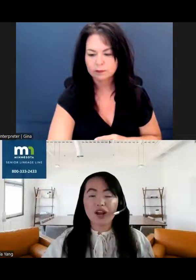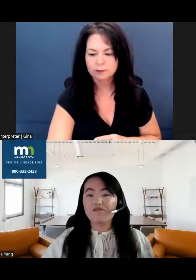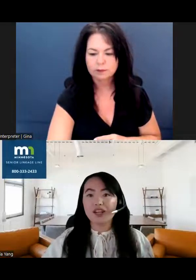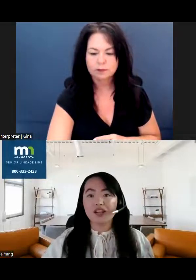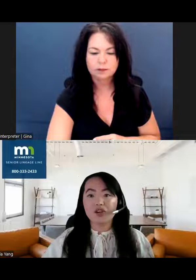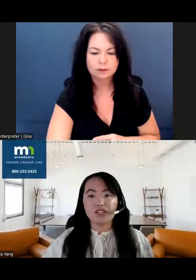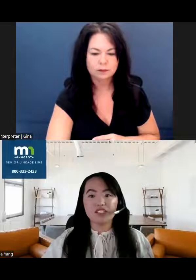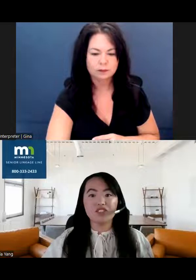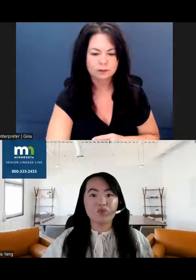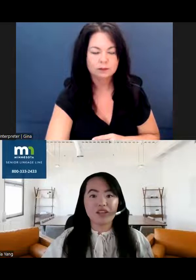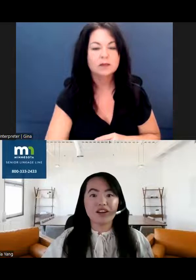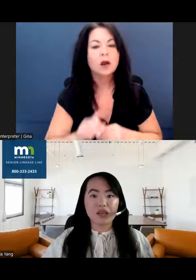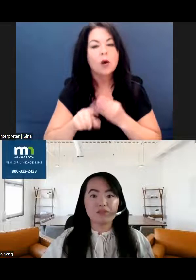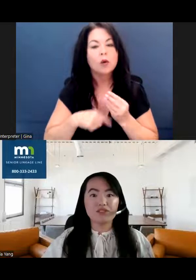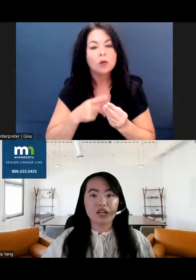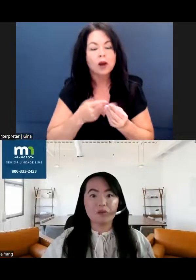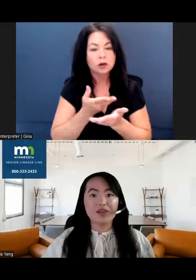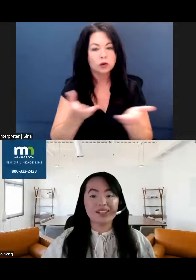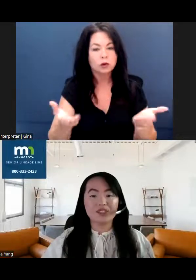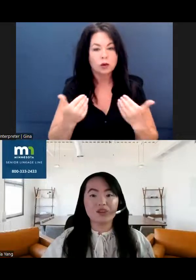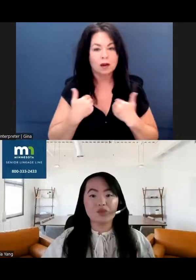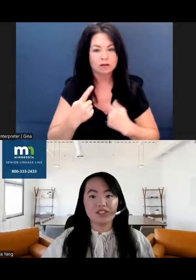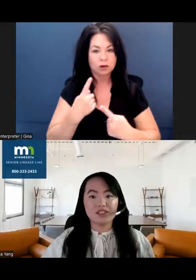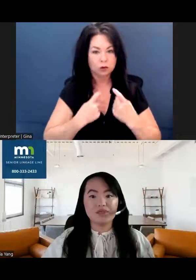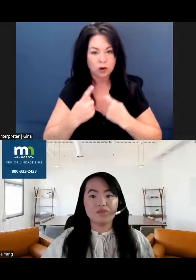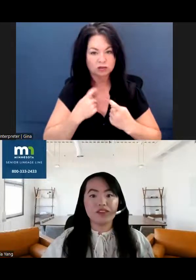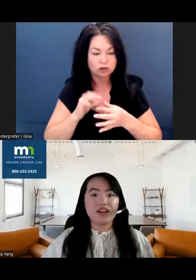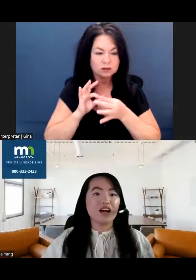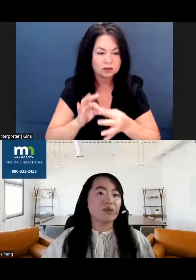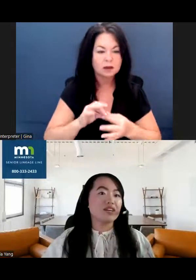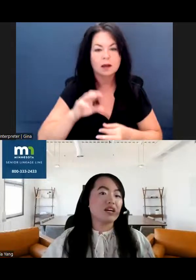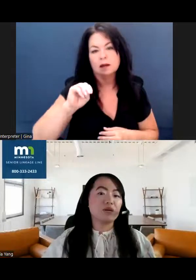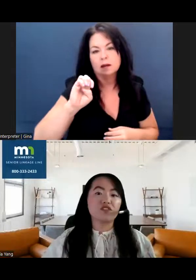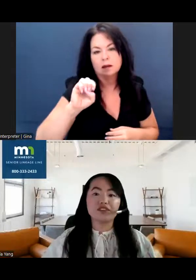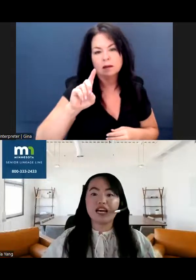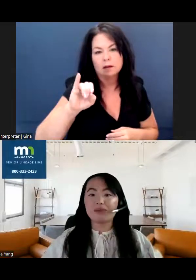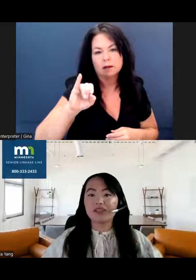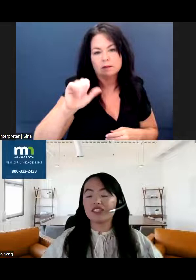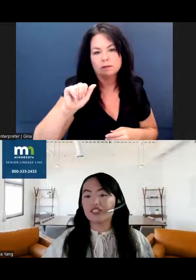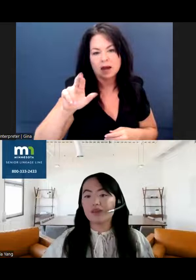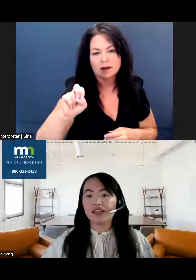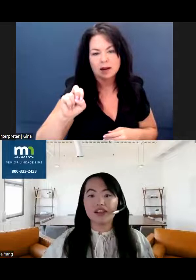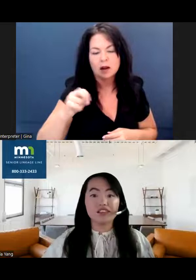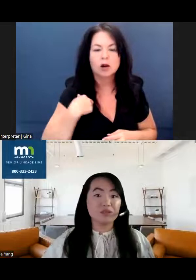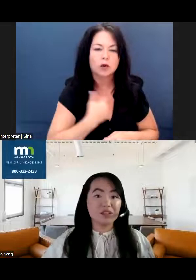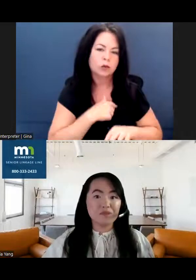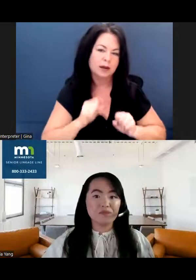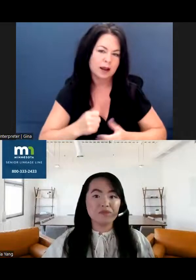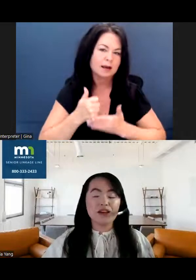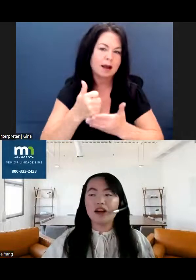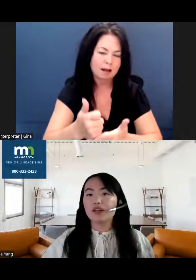65 or have Medicare questions, we are able to help answer your question. We can help cover topics such as Medicare